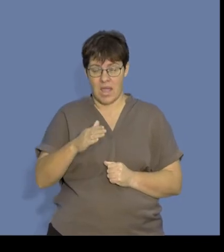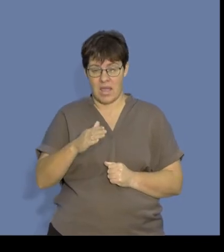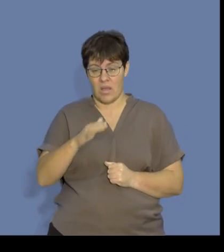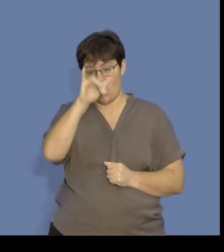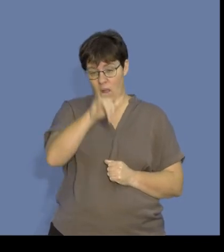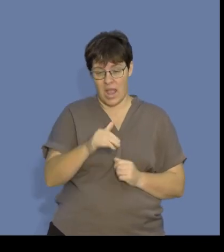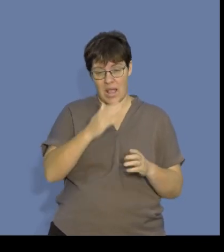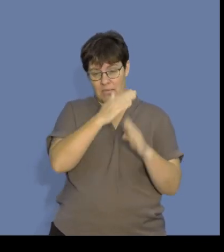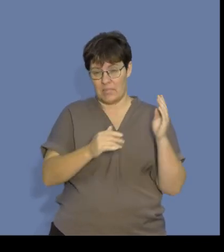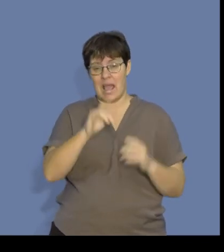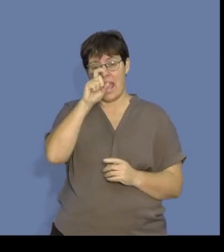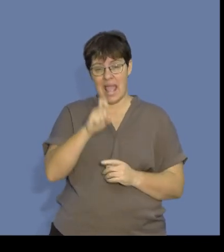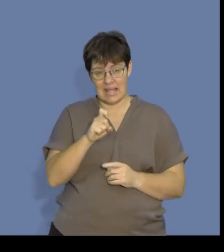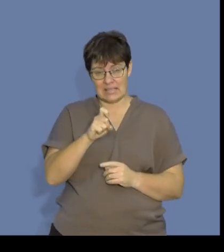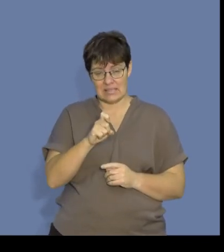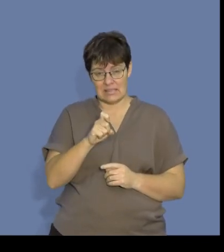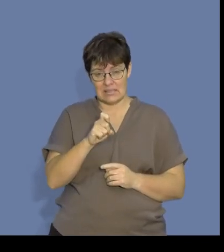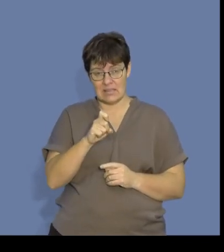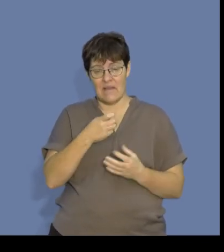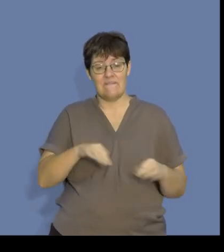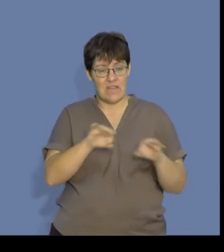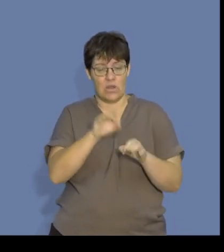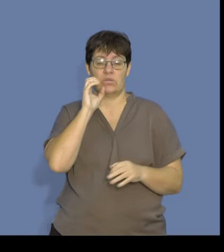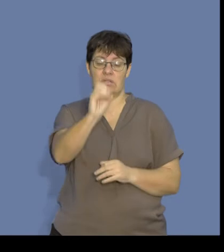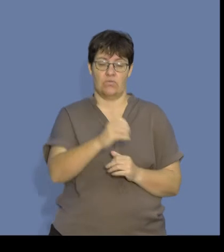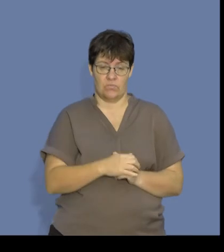the y-axis, the x value